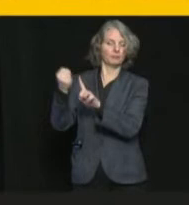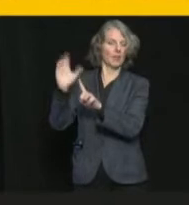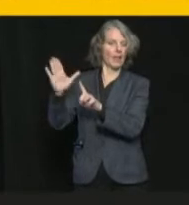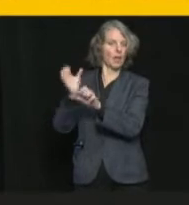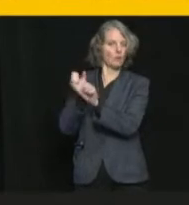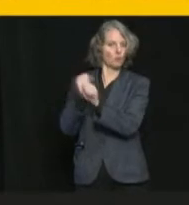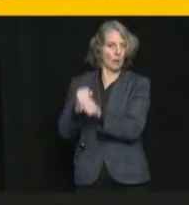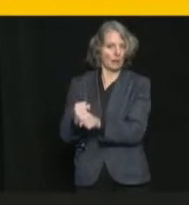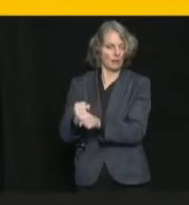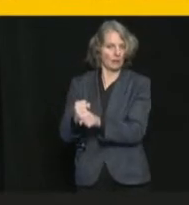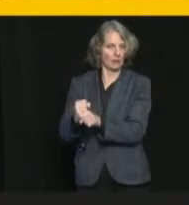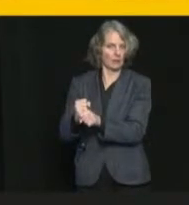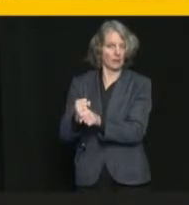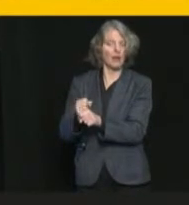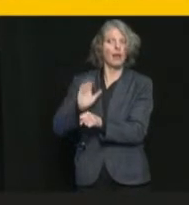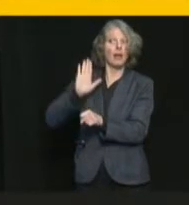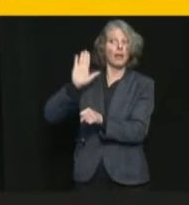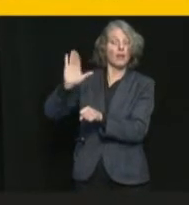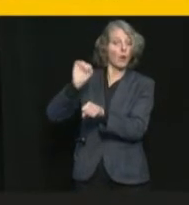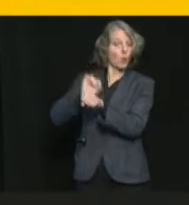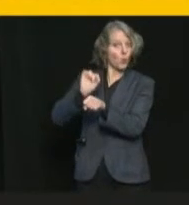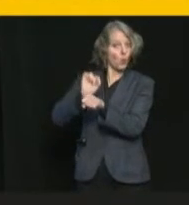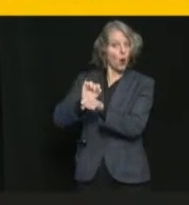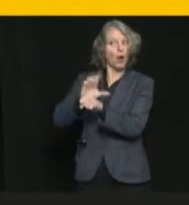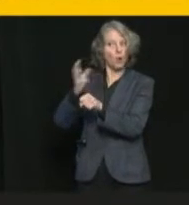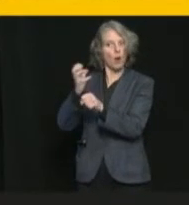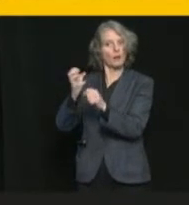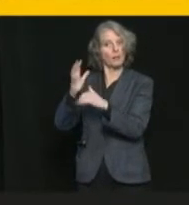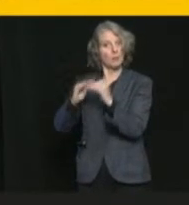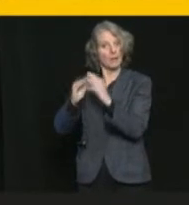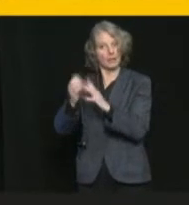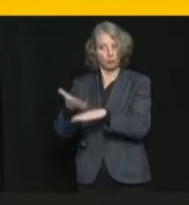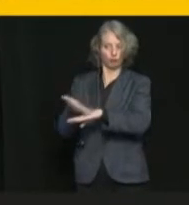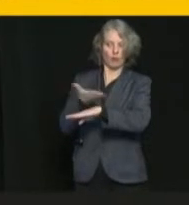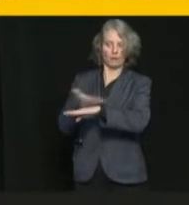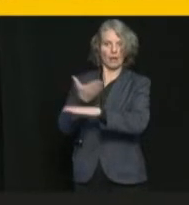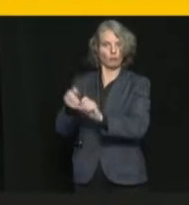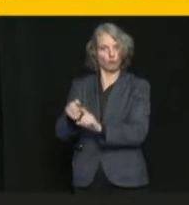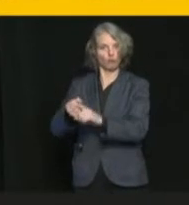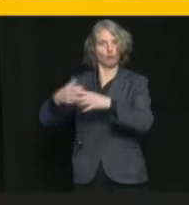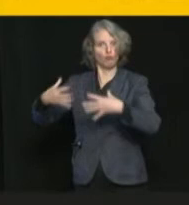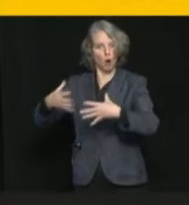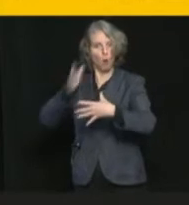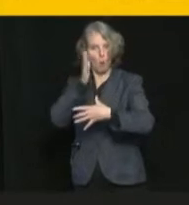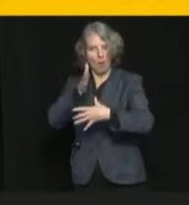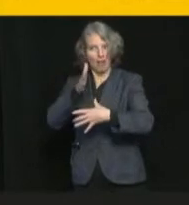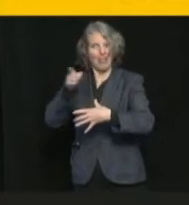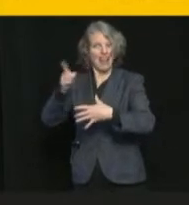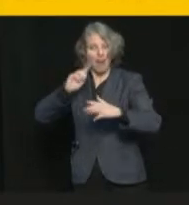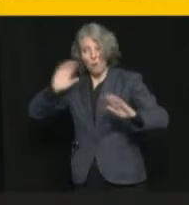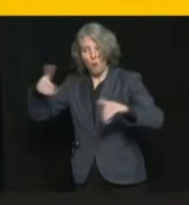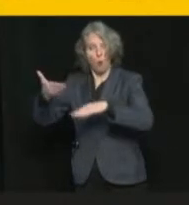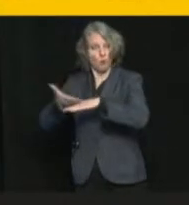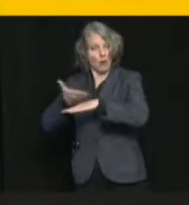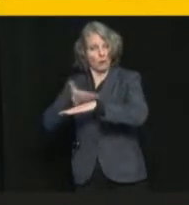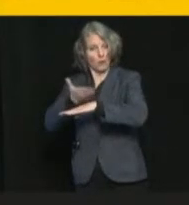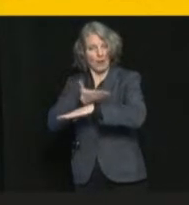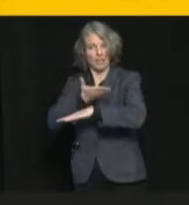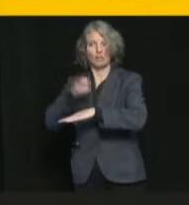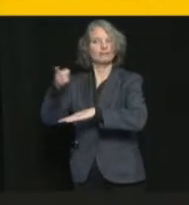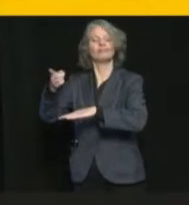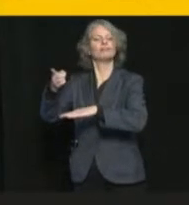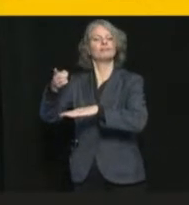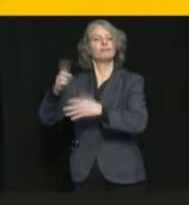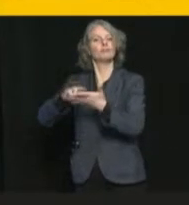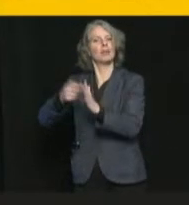Due to work to expand one of the company's manufacturing facilities, deliveries to all countries receiving Pfizer doses made